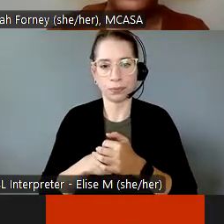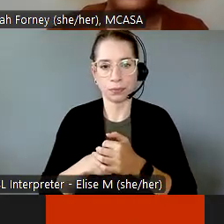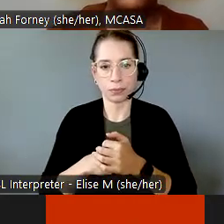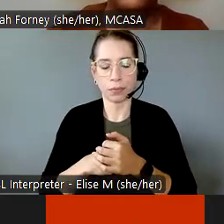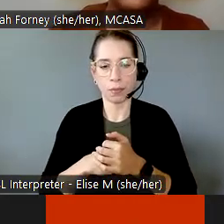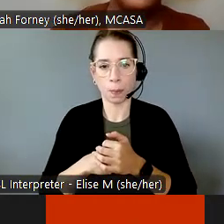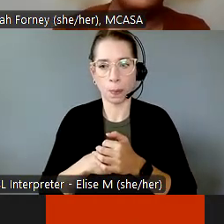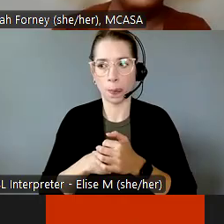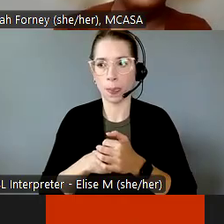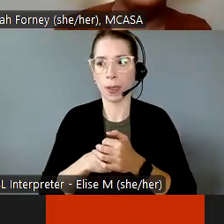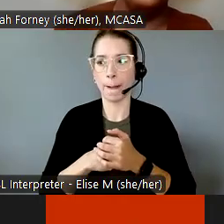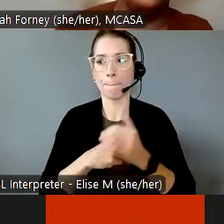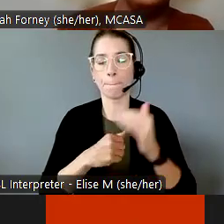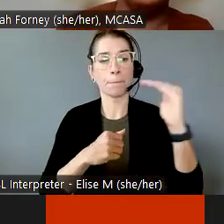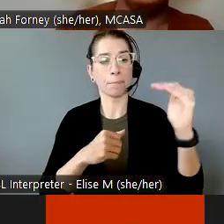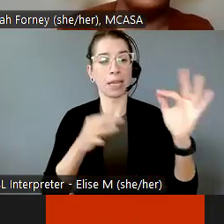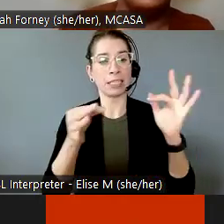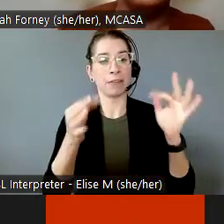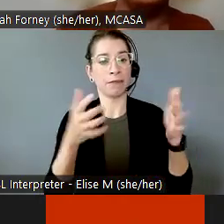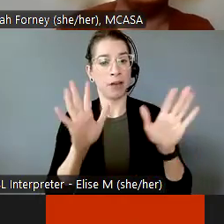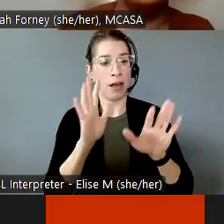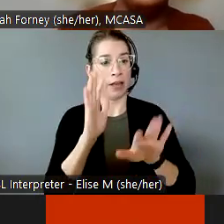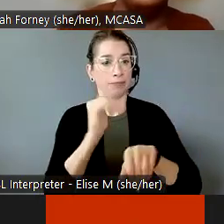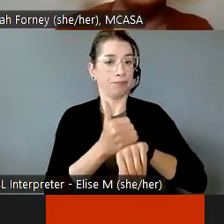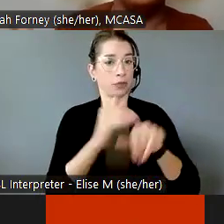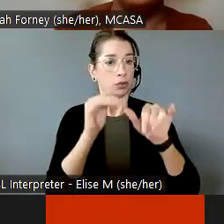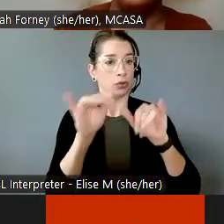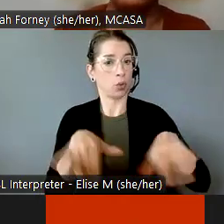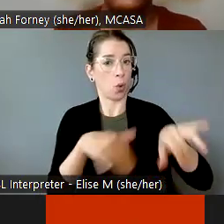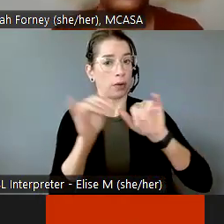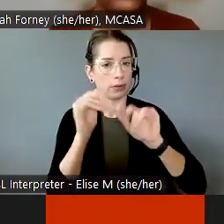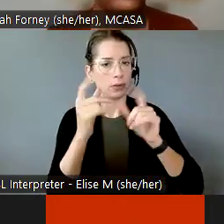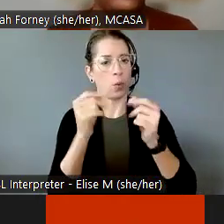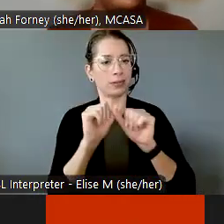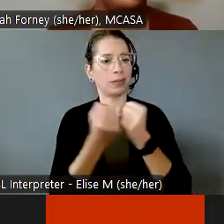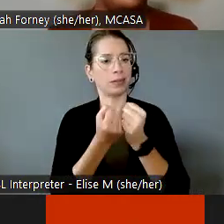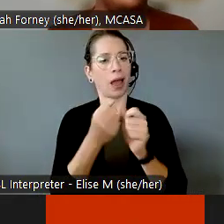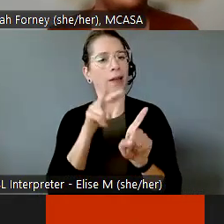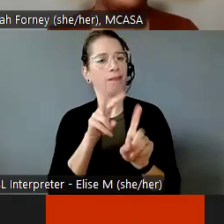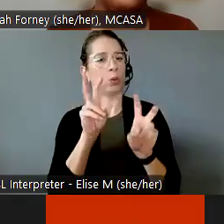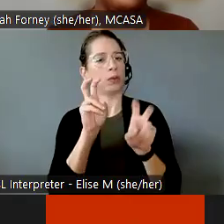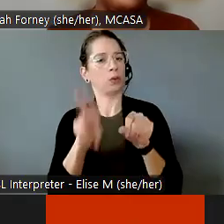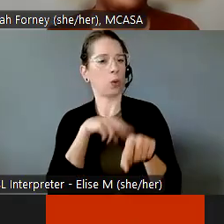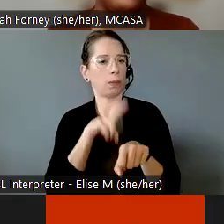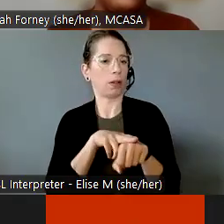So defined norms. This is what society deems normal.